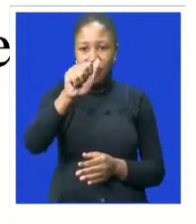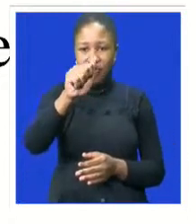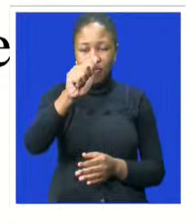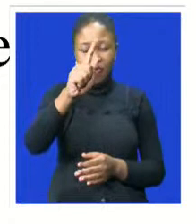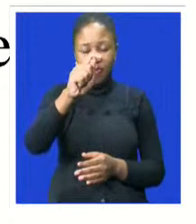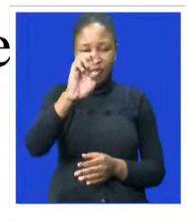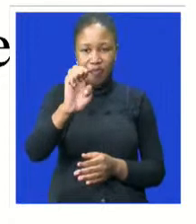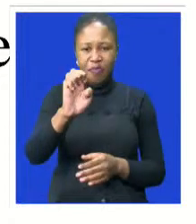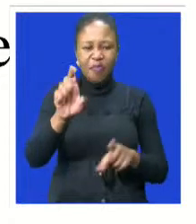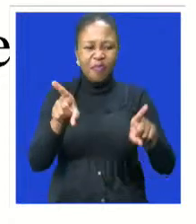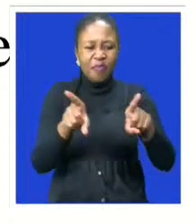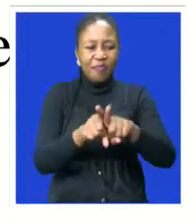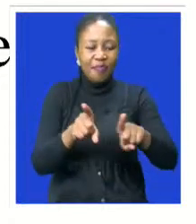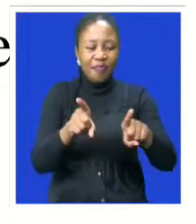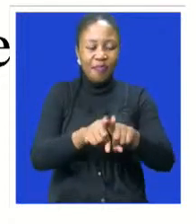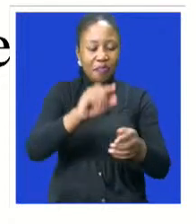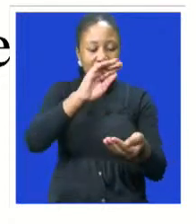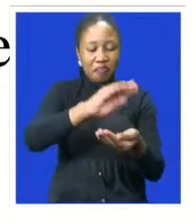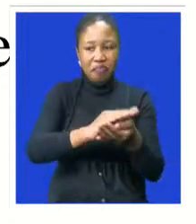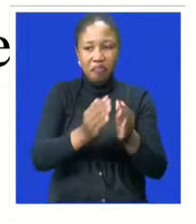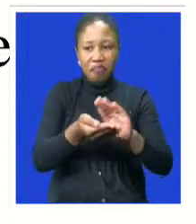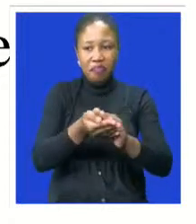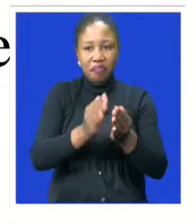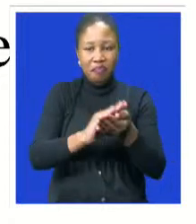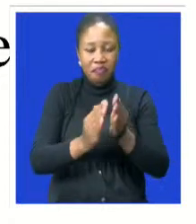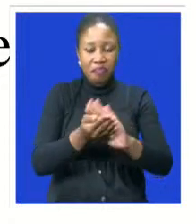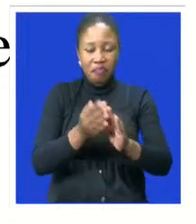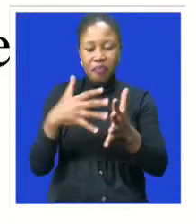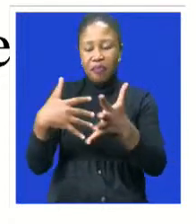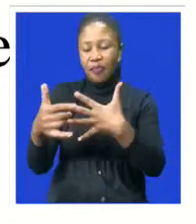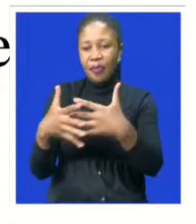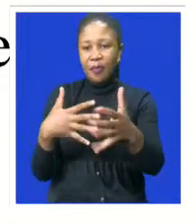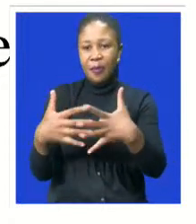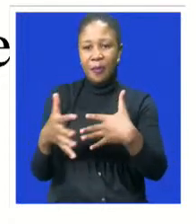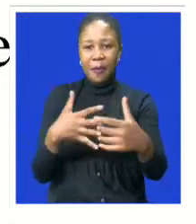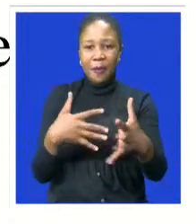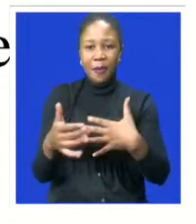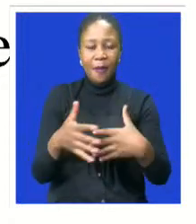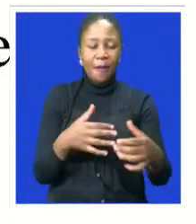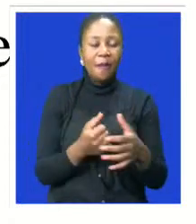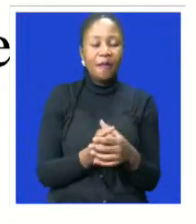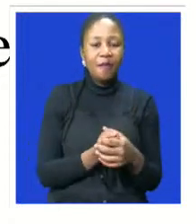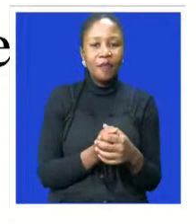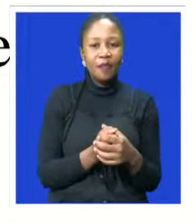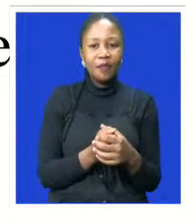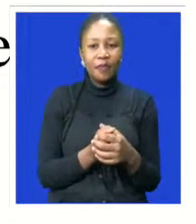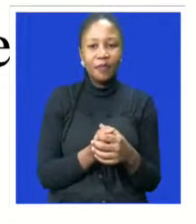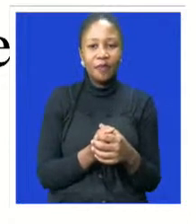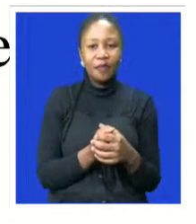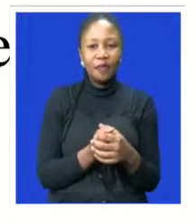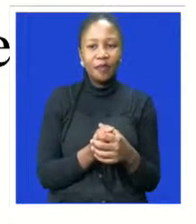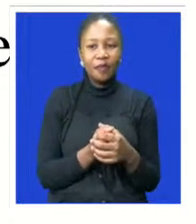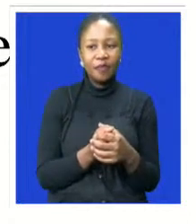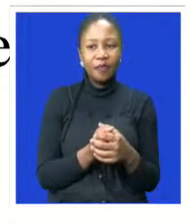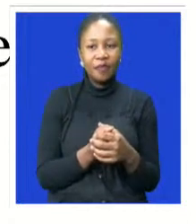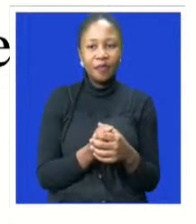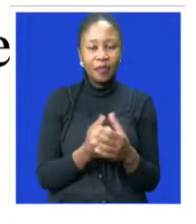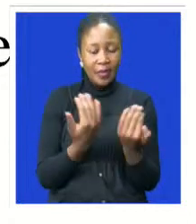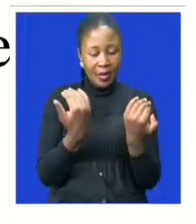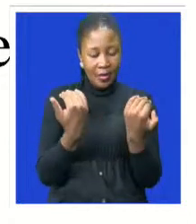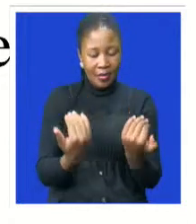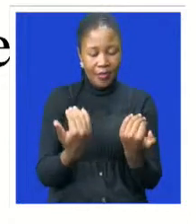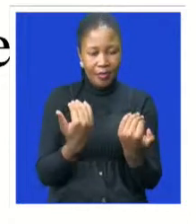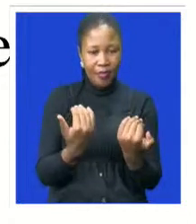you create, you make something. And then what is nature? When we talk about nature, we're talking about all